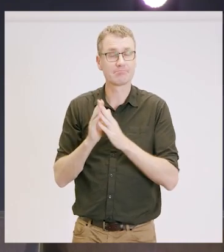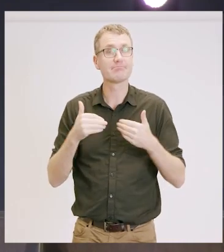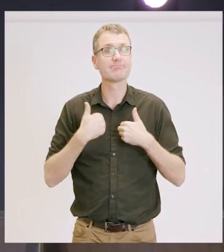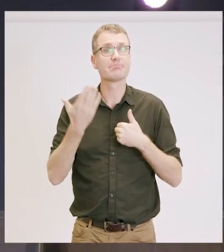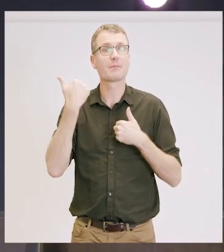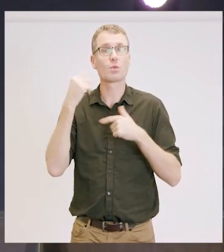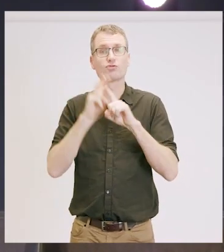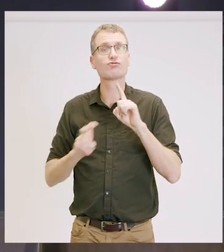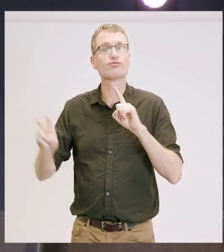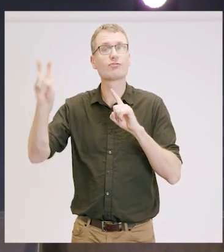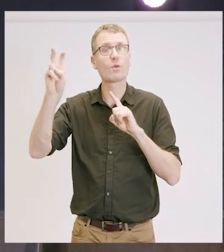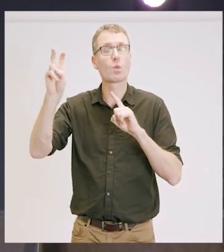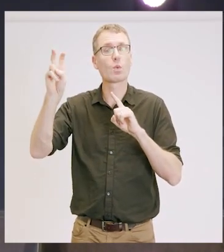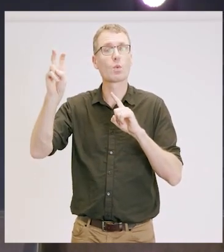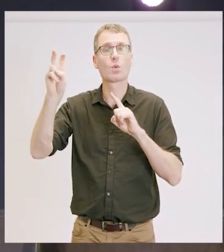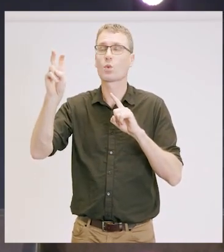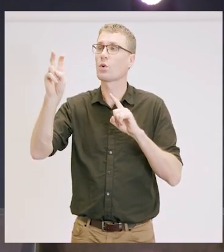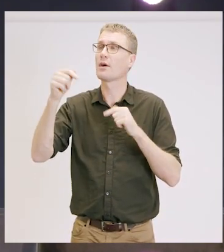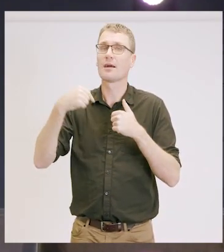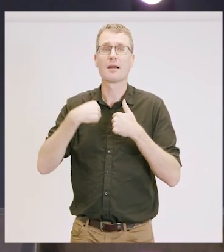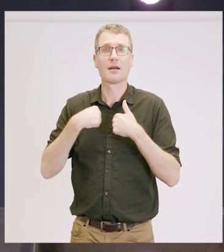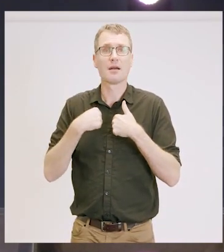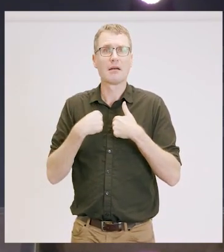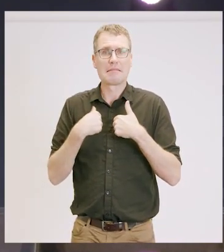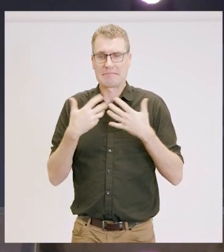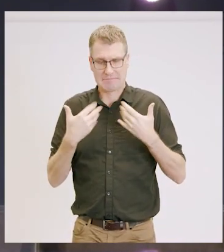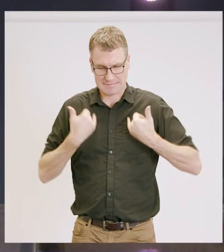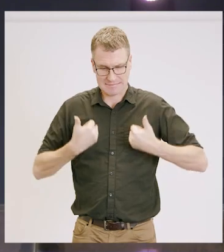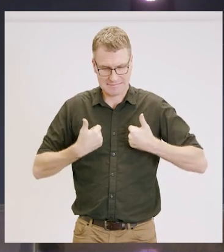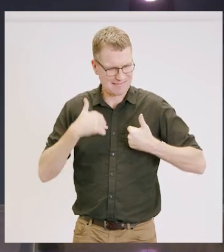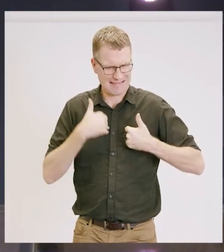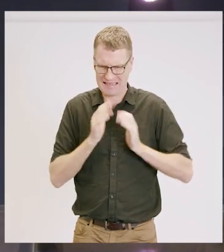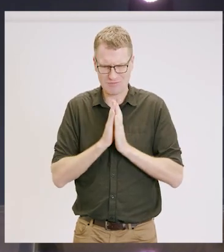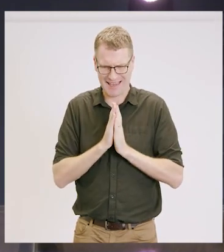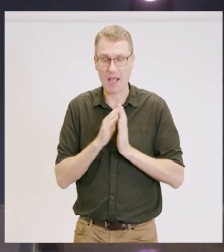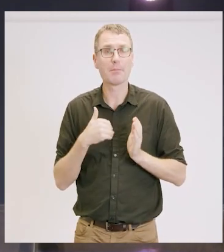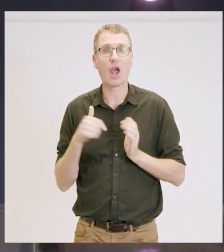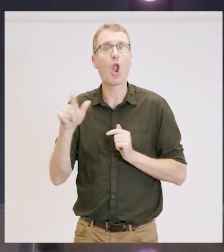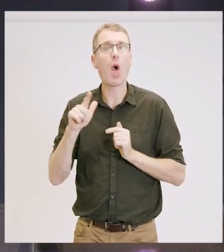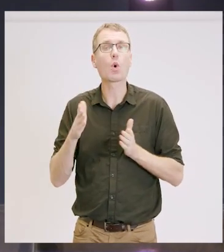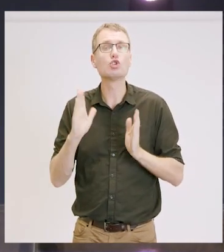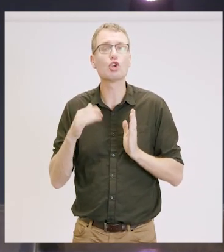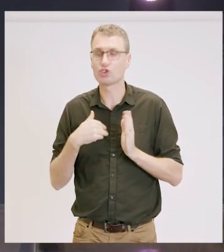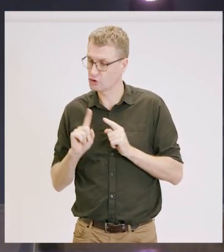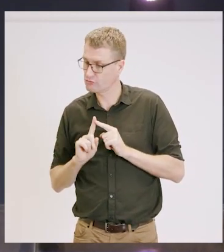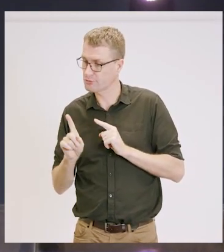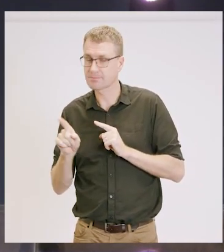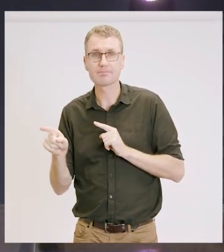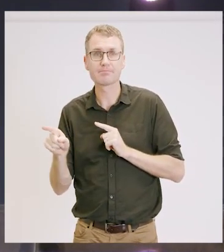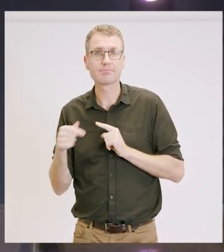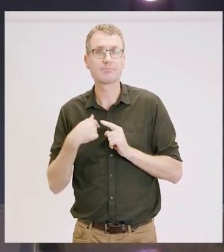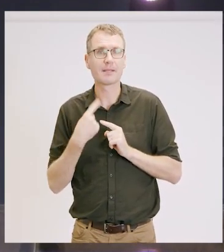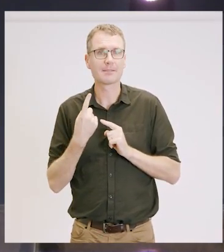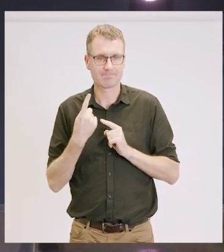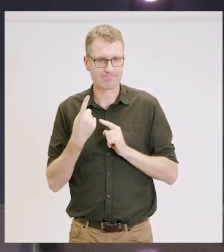help, they've needed prayer. I remember when I've been overseas or I've been away working one time, I got sick and I thought, I need prayer. And